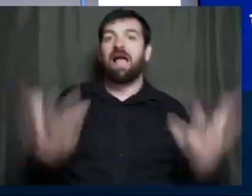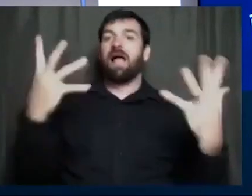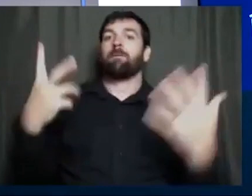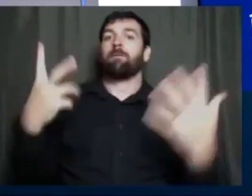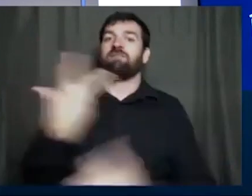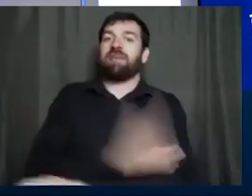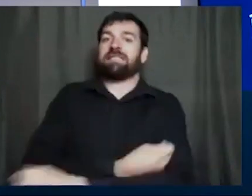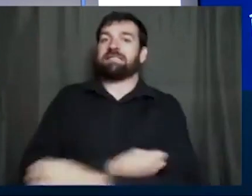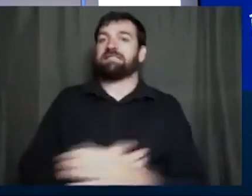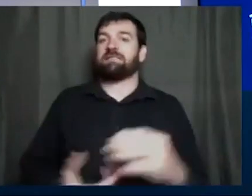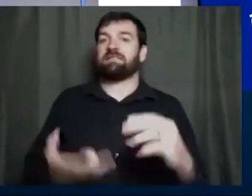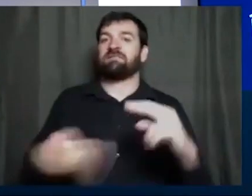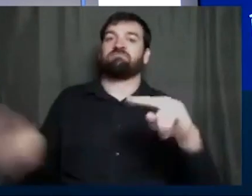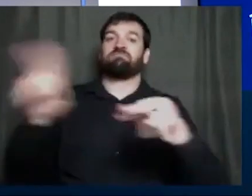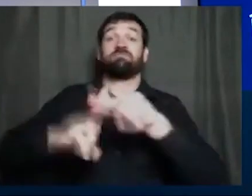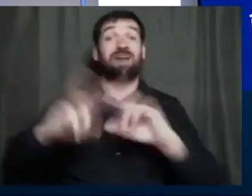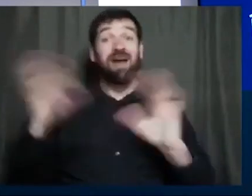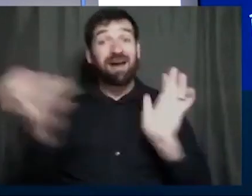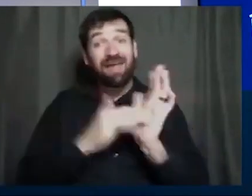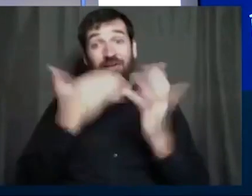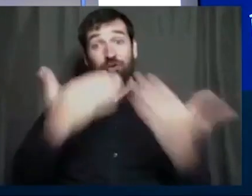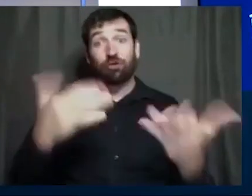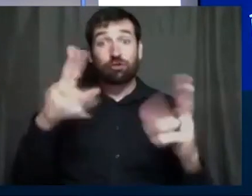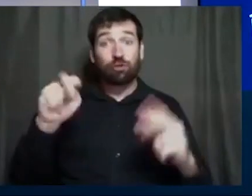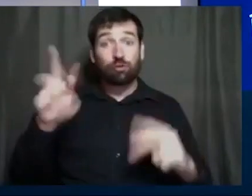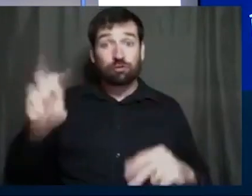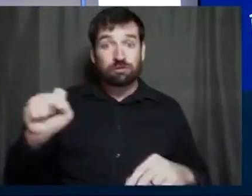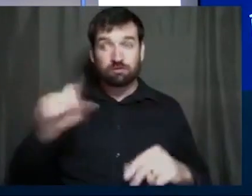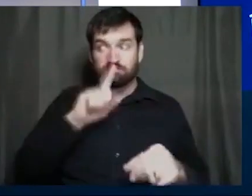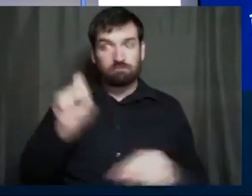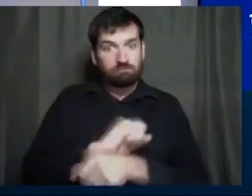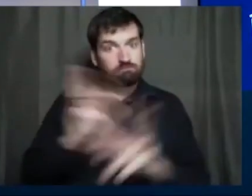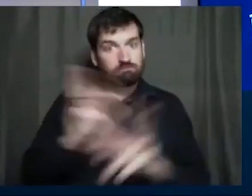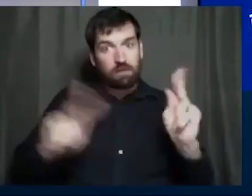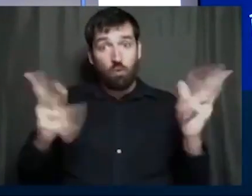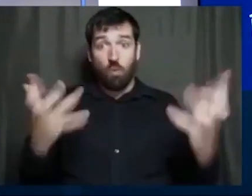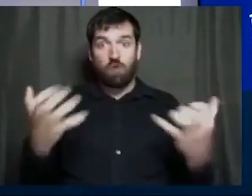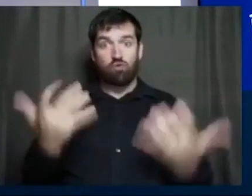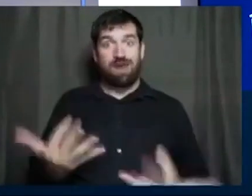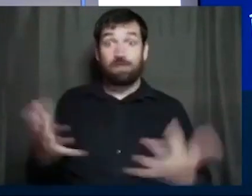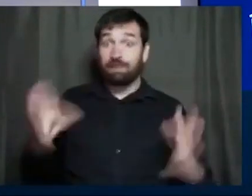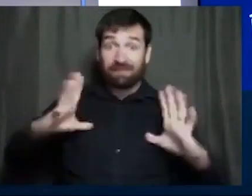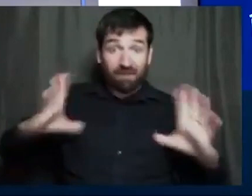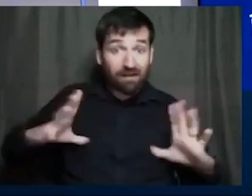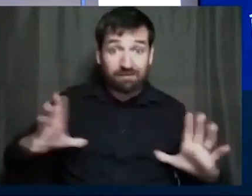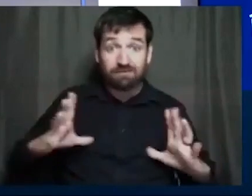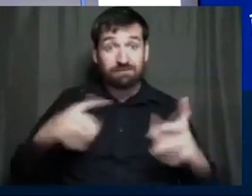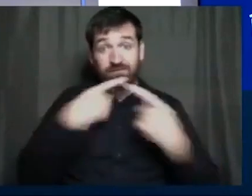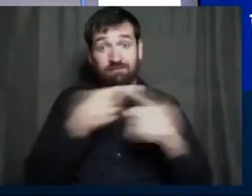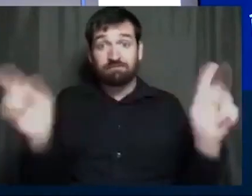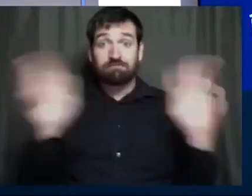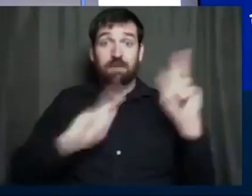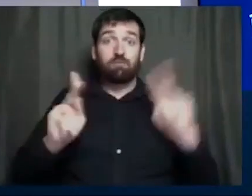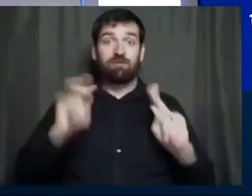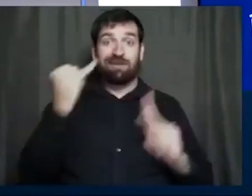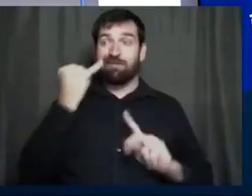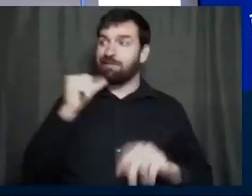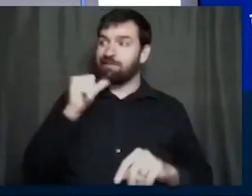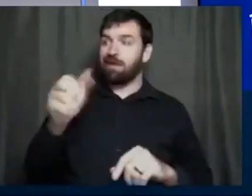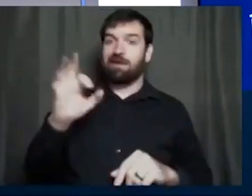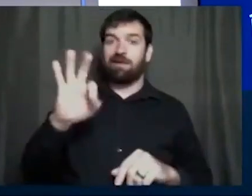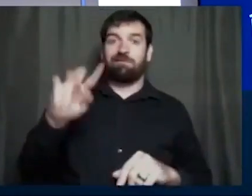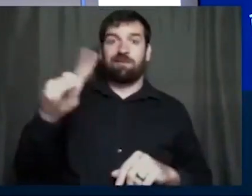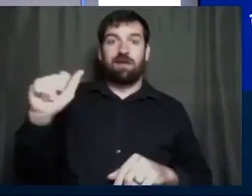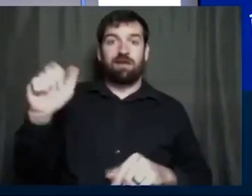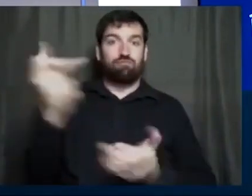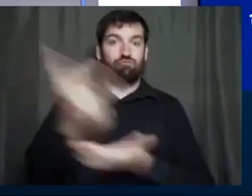news. Again, for legitimate people who just wanted to wait for the FDA approval, and that's okay. We've told people if something isn't FDA approved over the years,